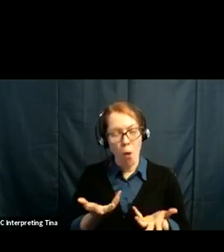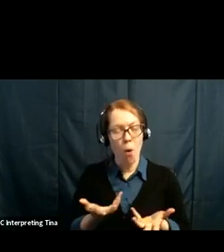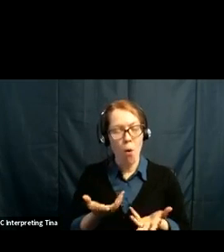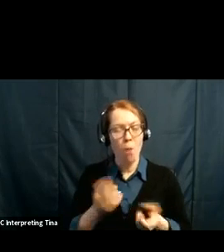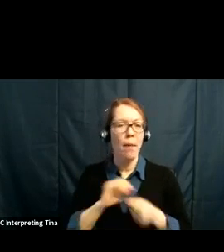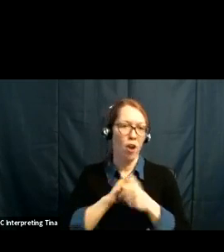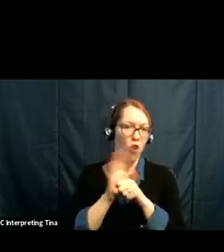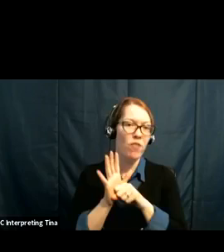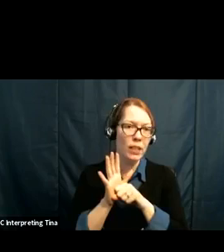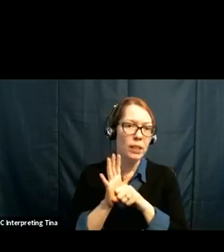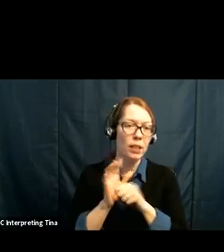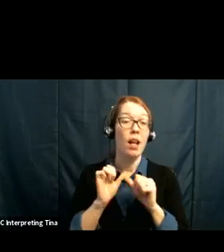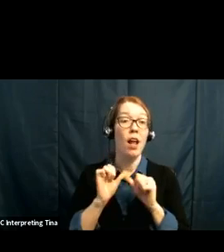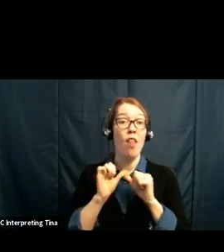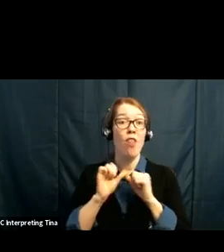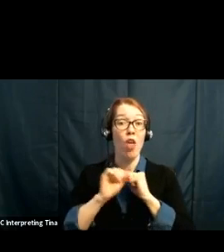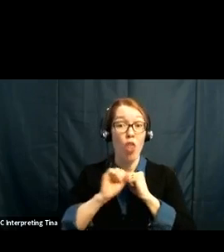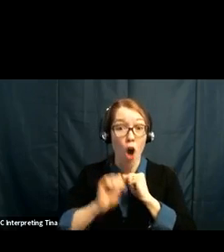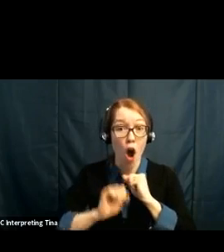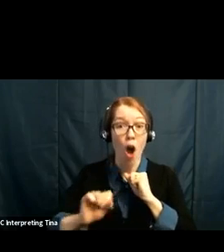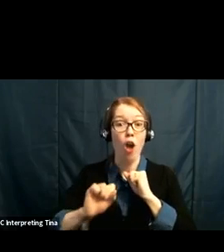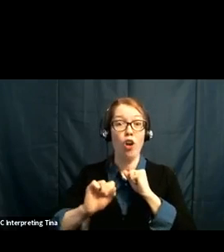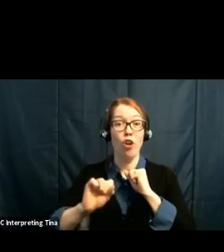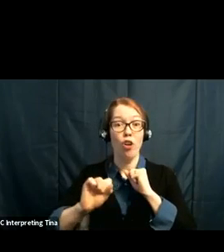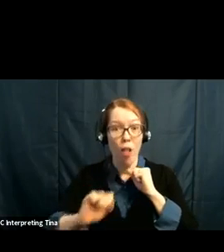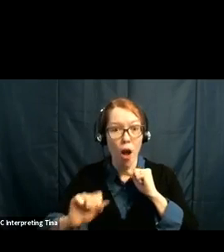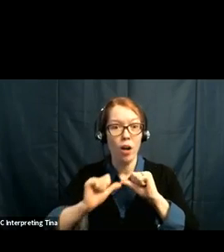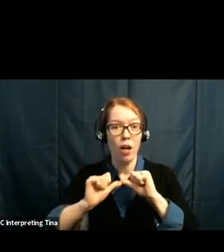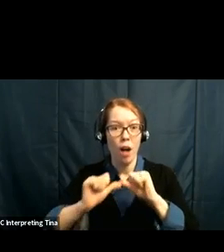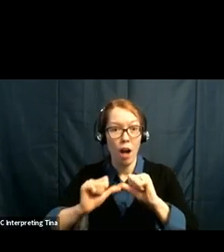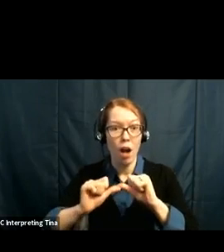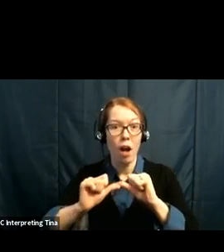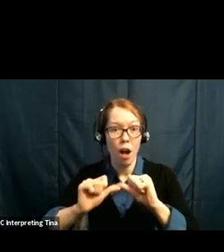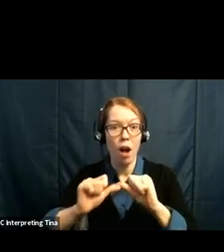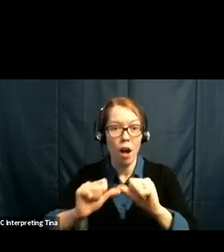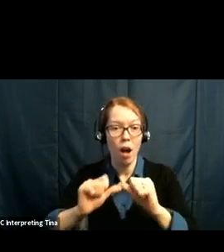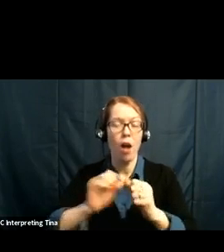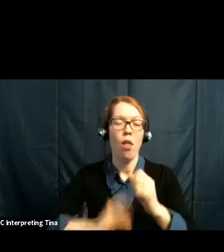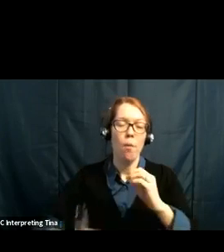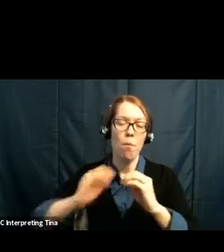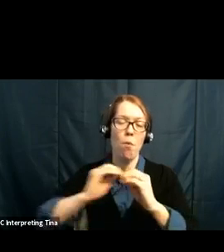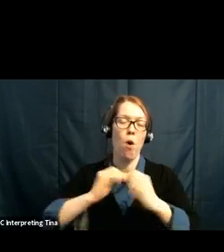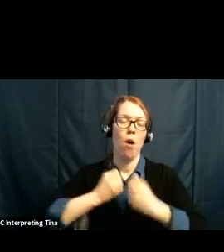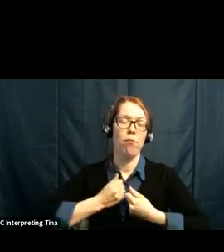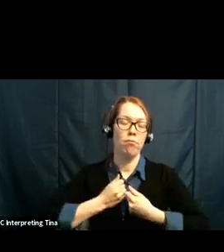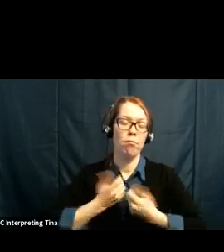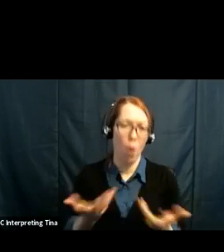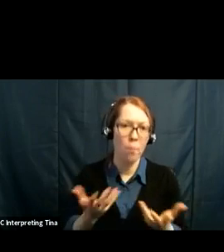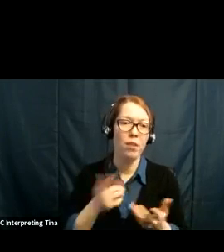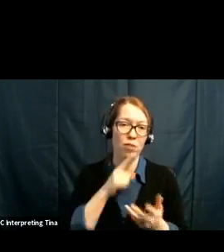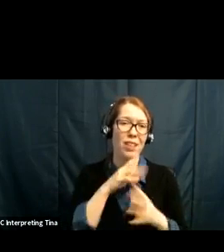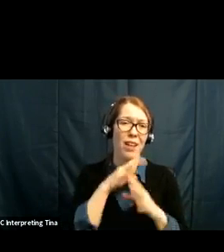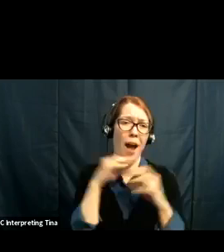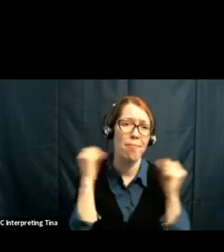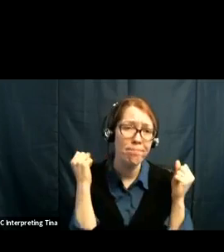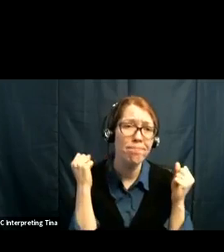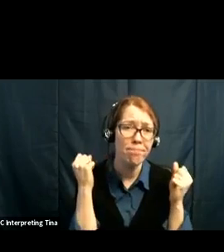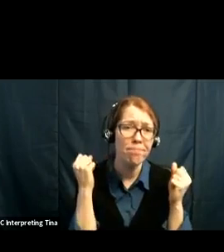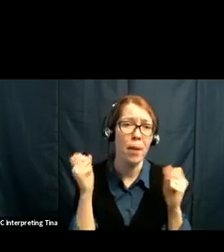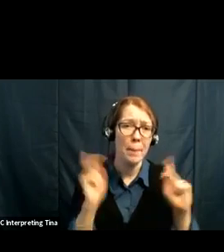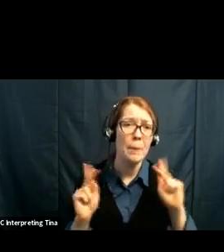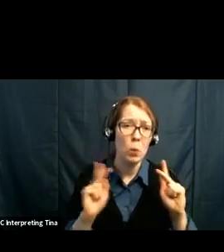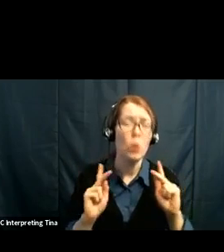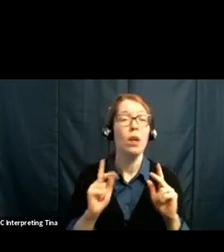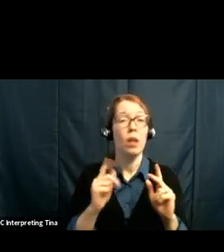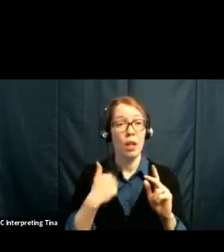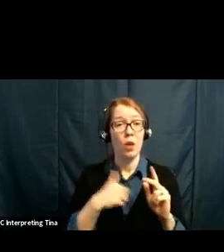the longer it's gone on, the more fatigued we have become, that it's really wearing on everybody. We have spent a lot of